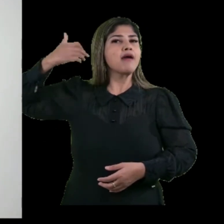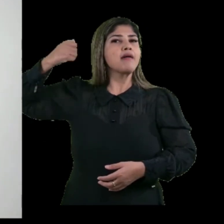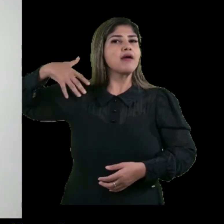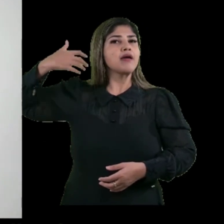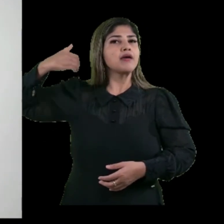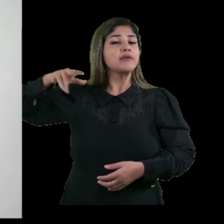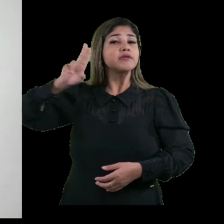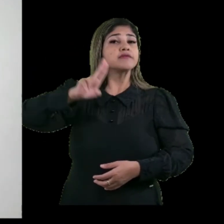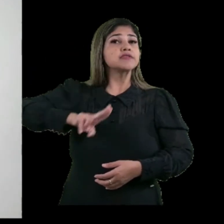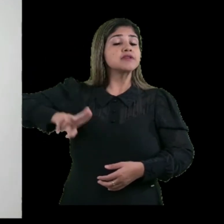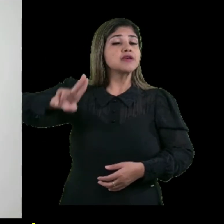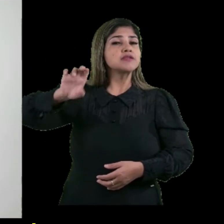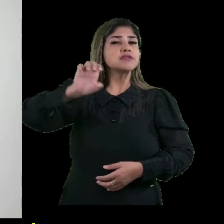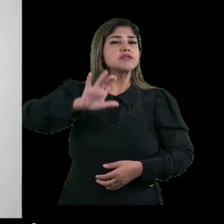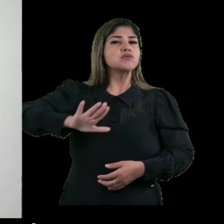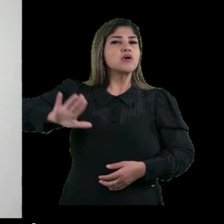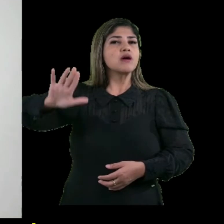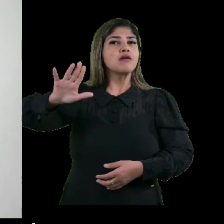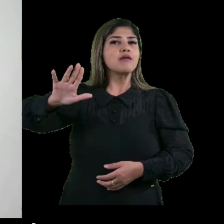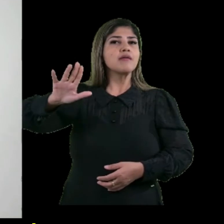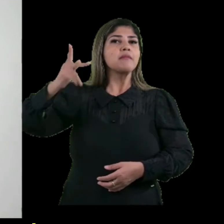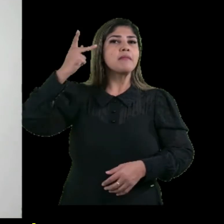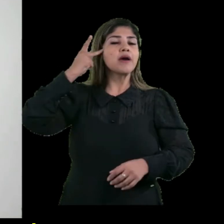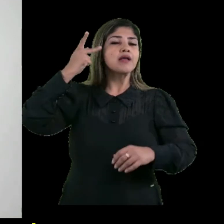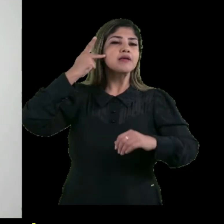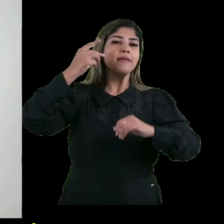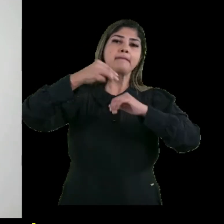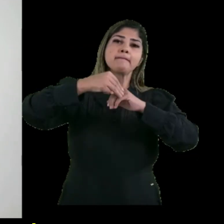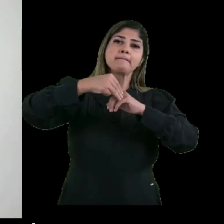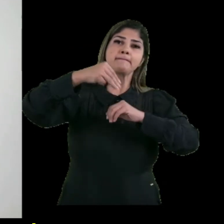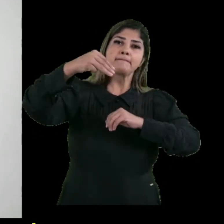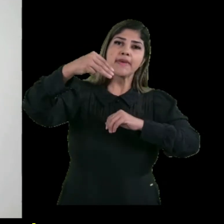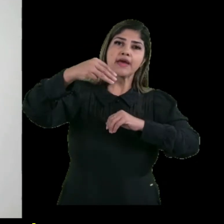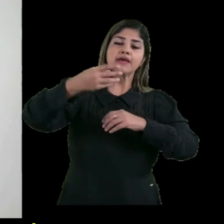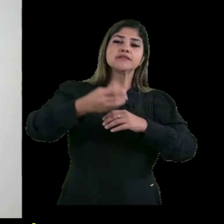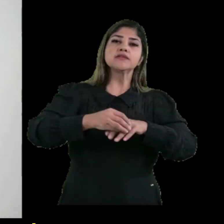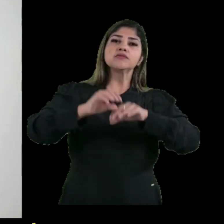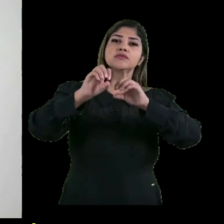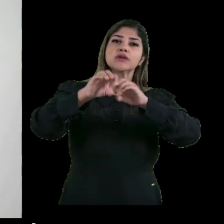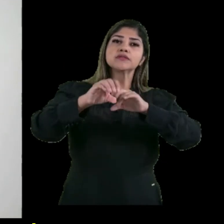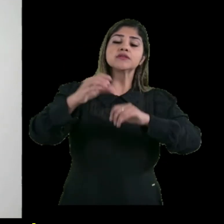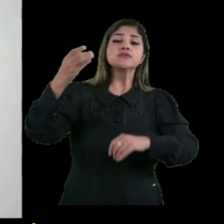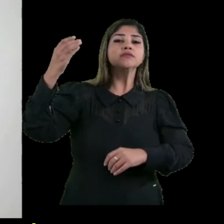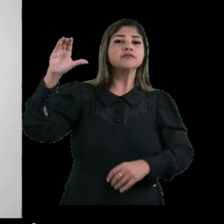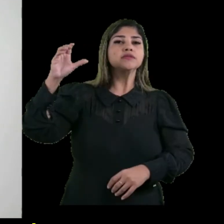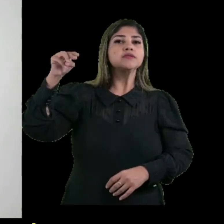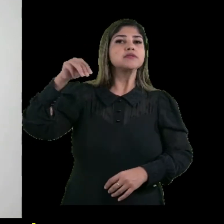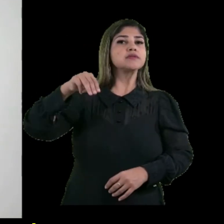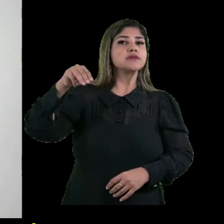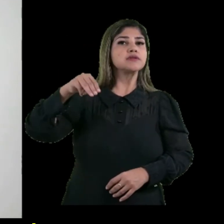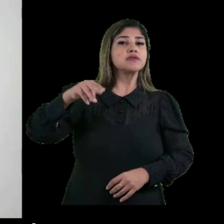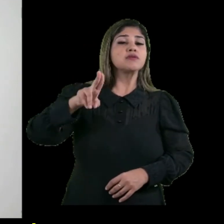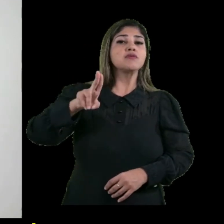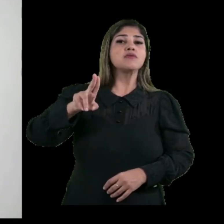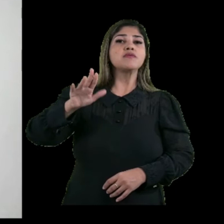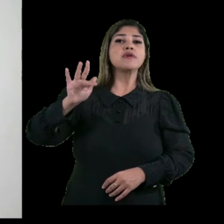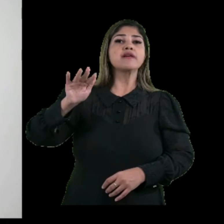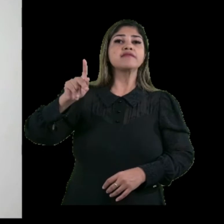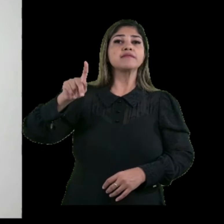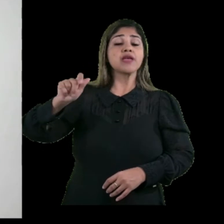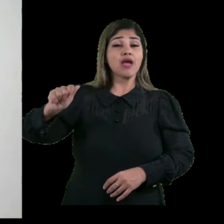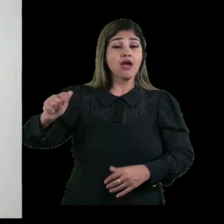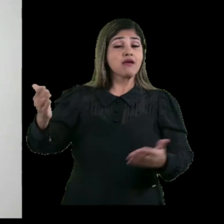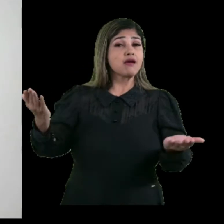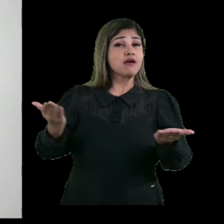Estadual Paulista. I have a master's degree in Science and Mathematics from UFPA, and